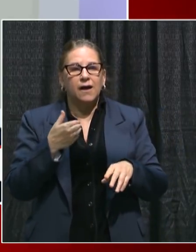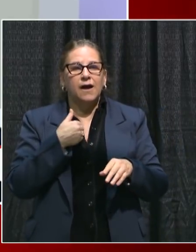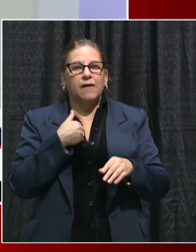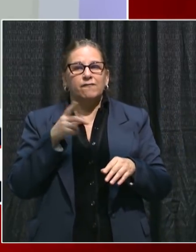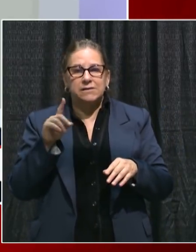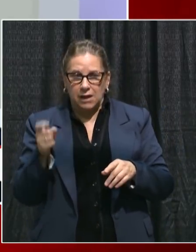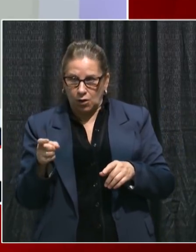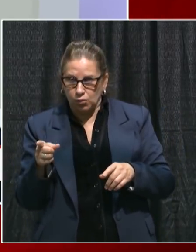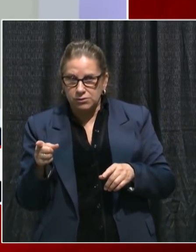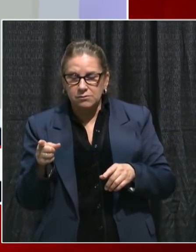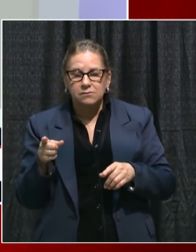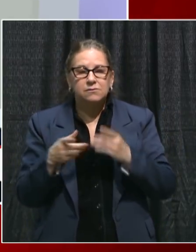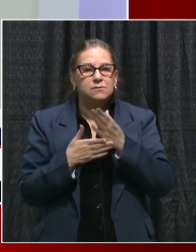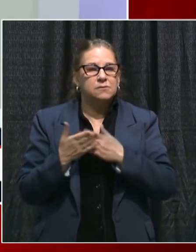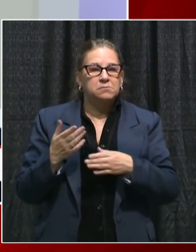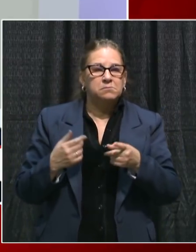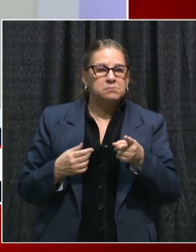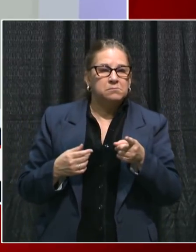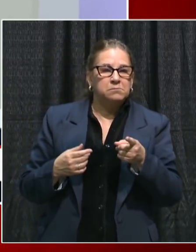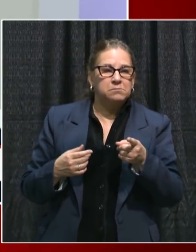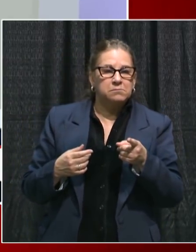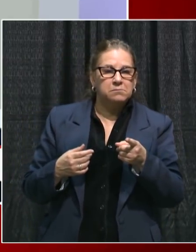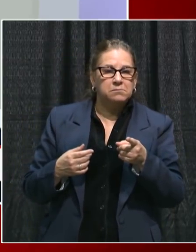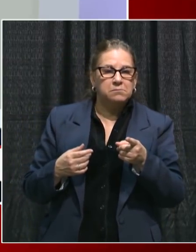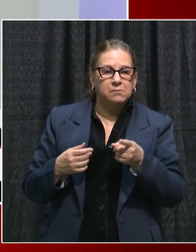decision being made with that testing.